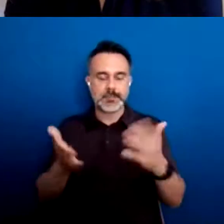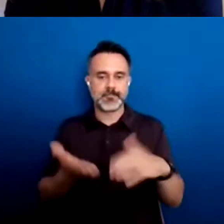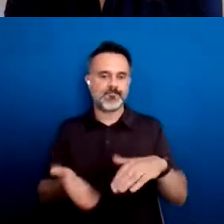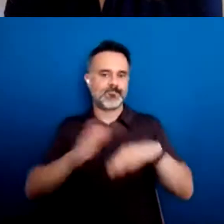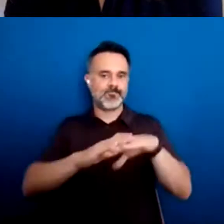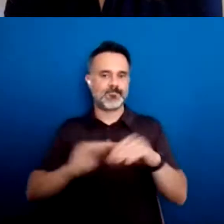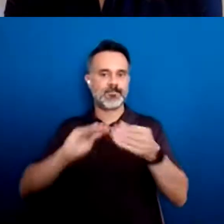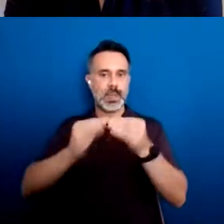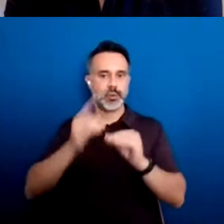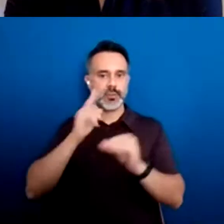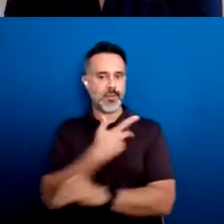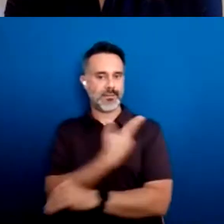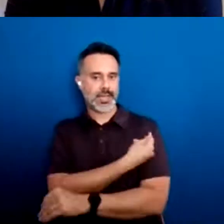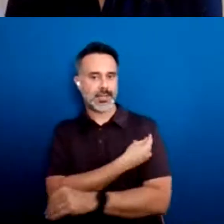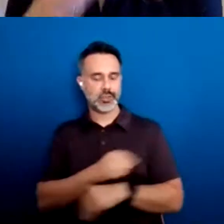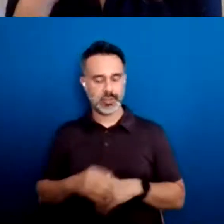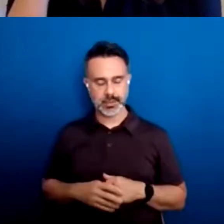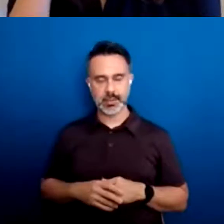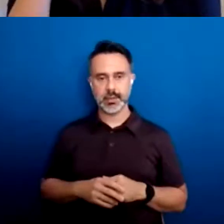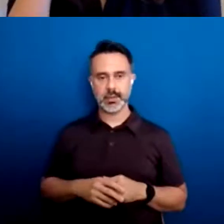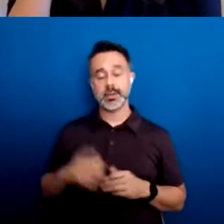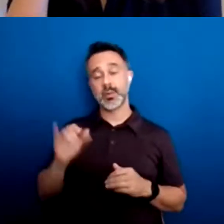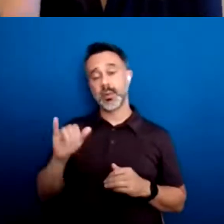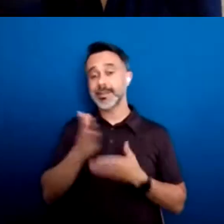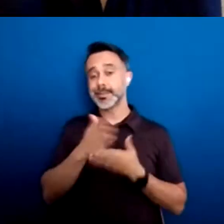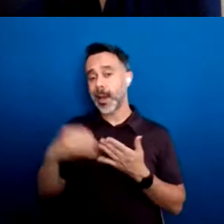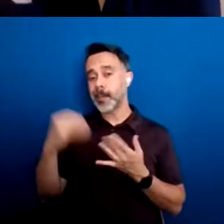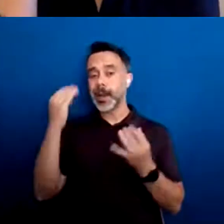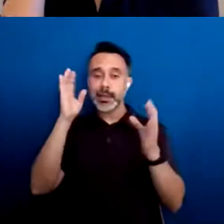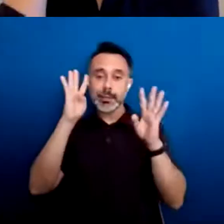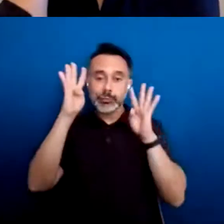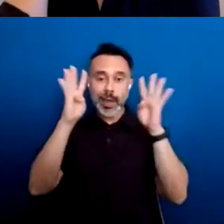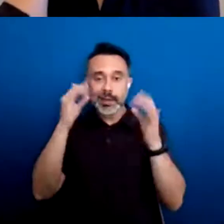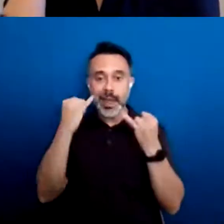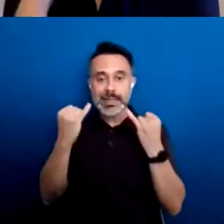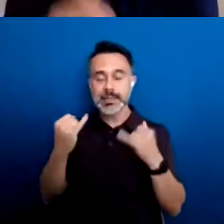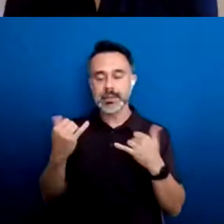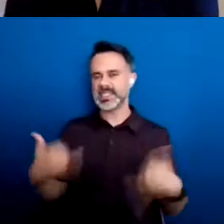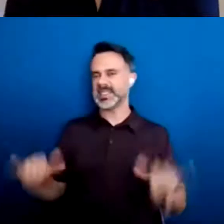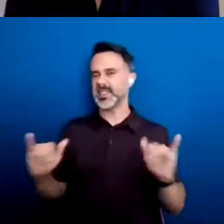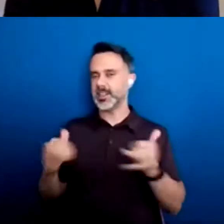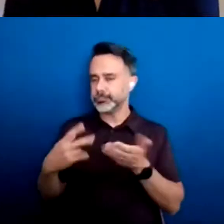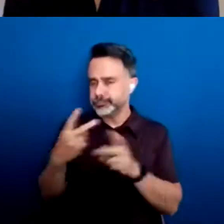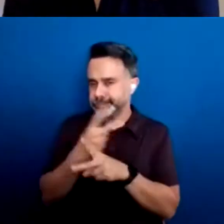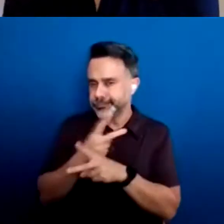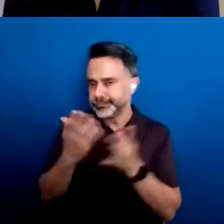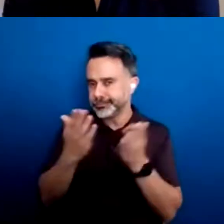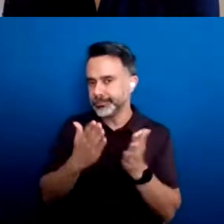these are some creative ideas, and we are in the midst and planning those.